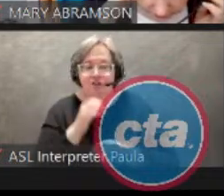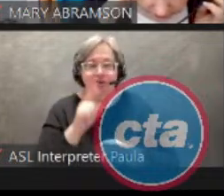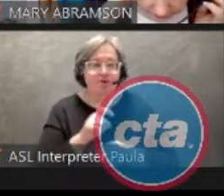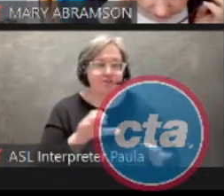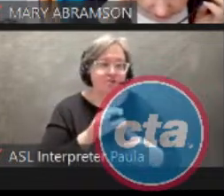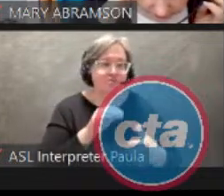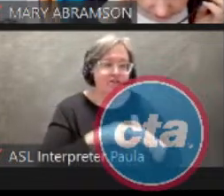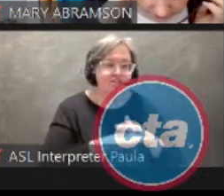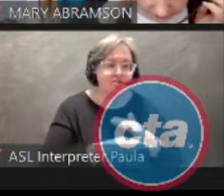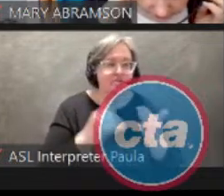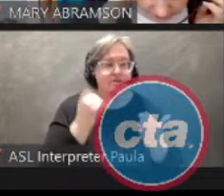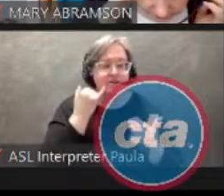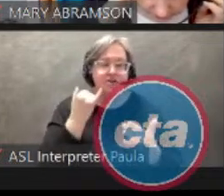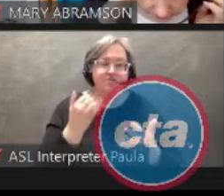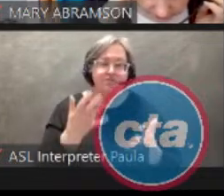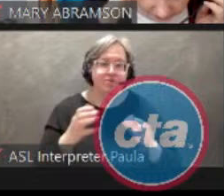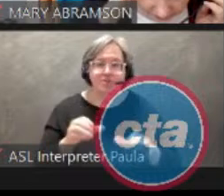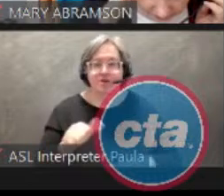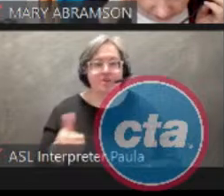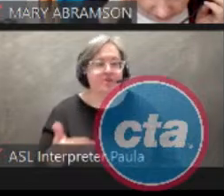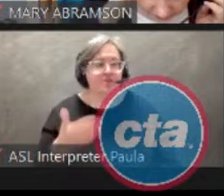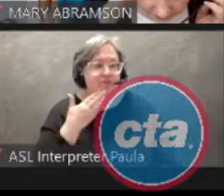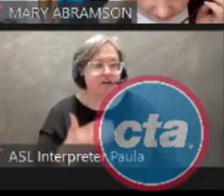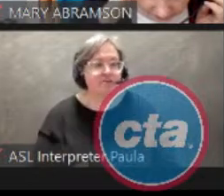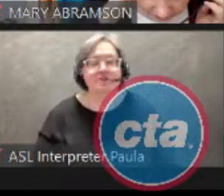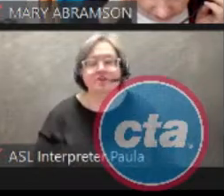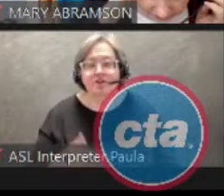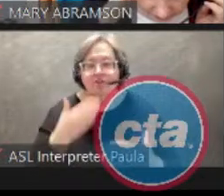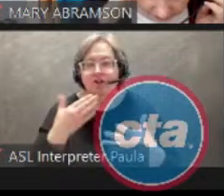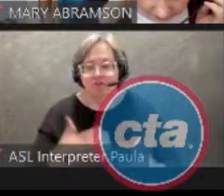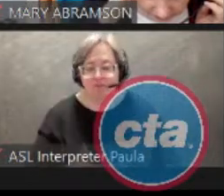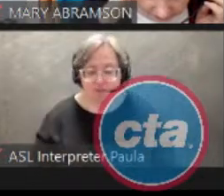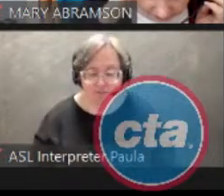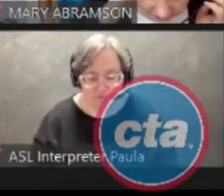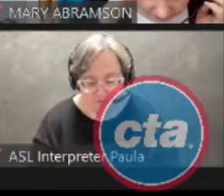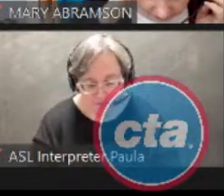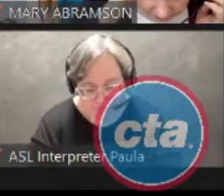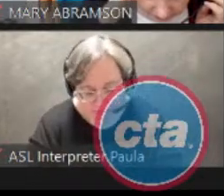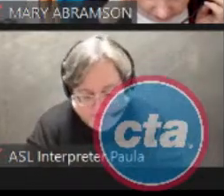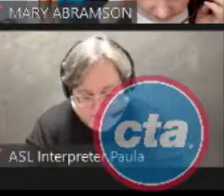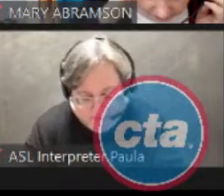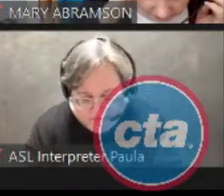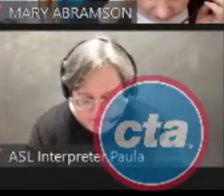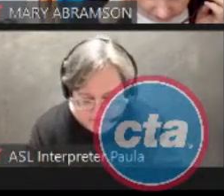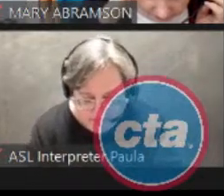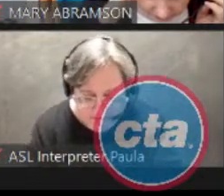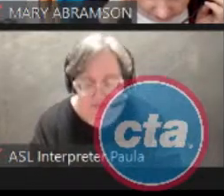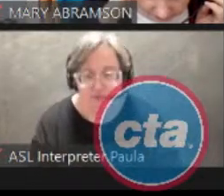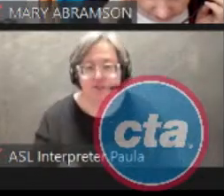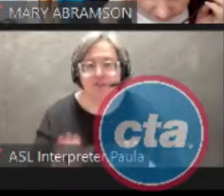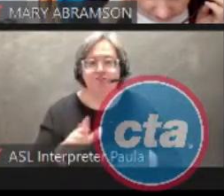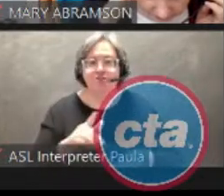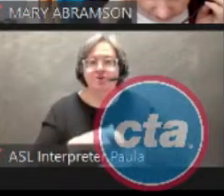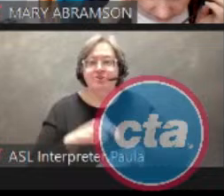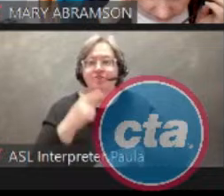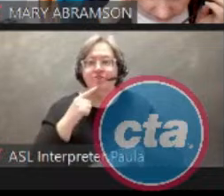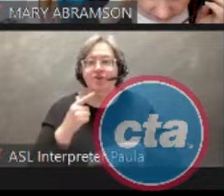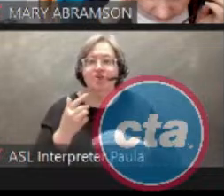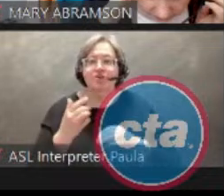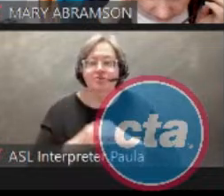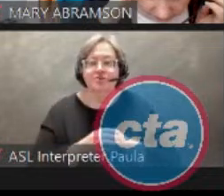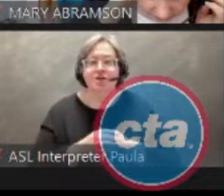other stuff if you're on getting other parts of it. Thank you very much. And it seems like this would be a great time for